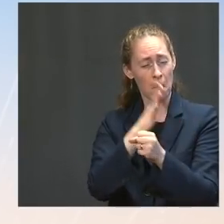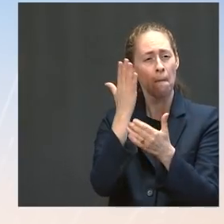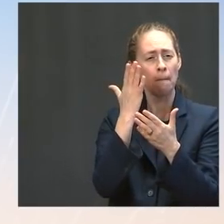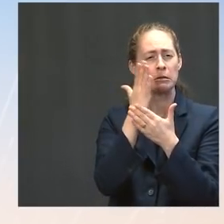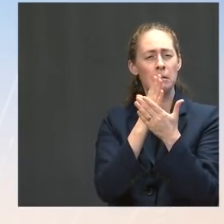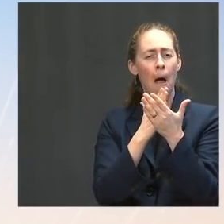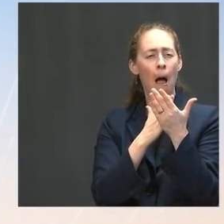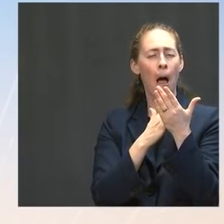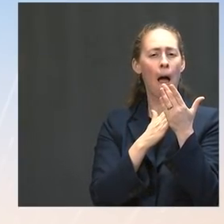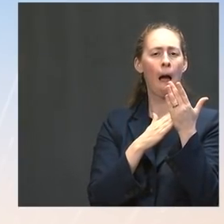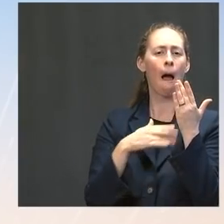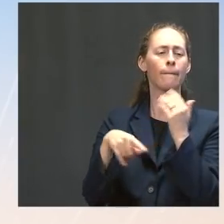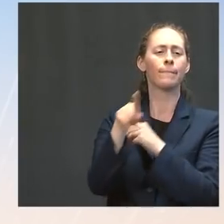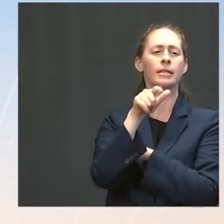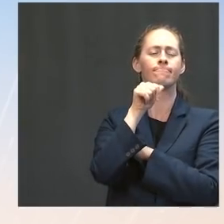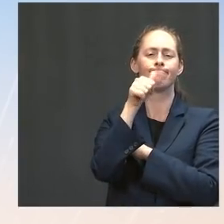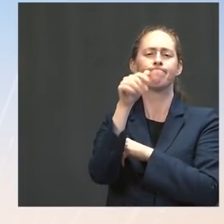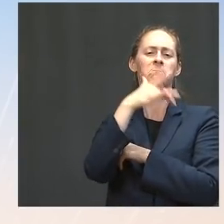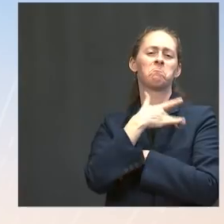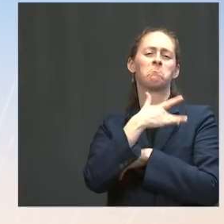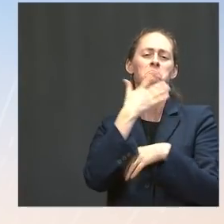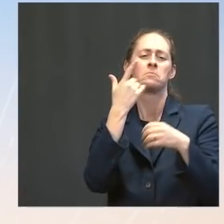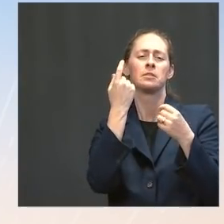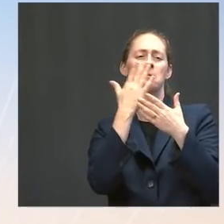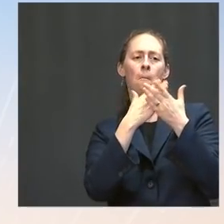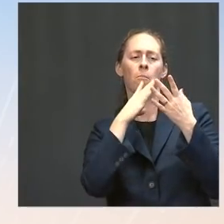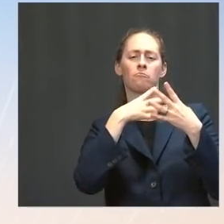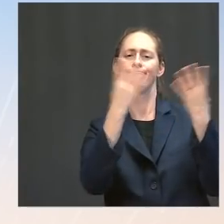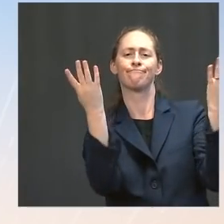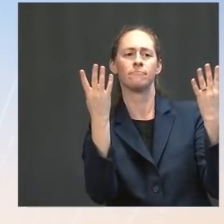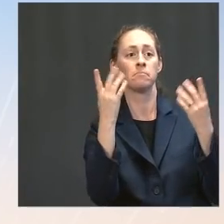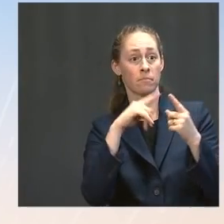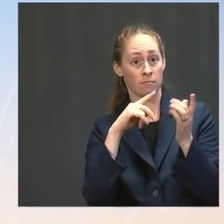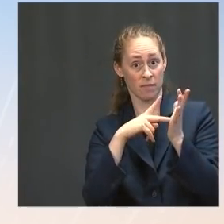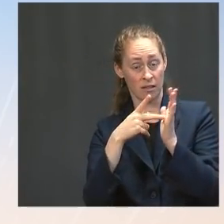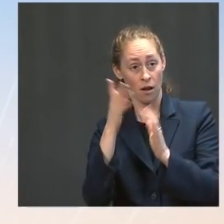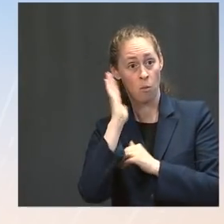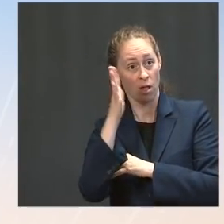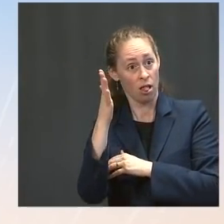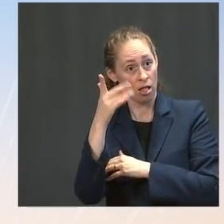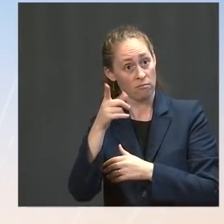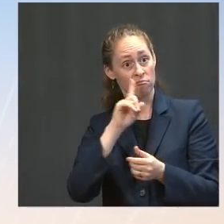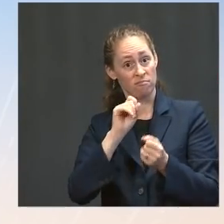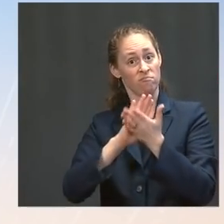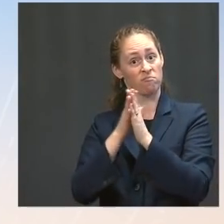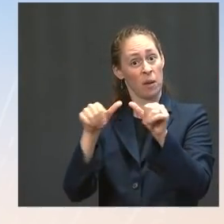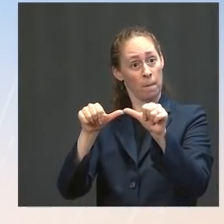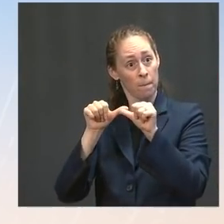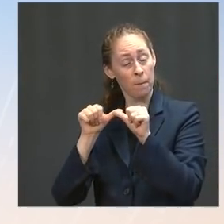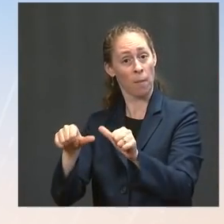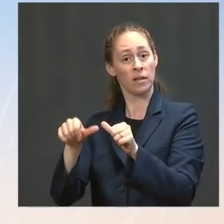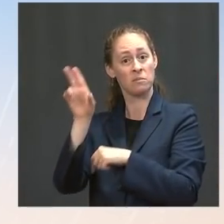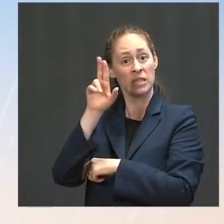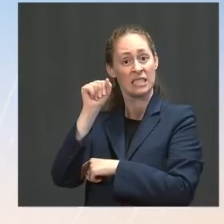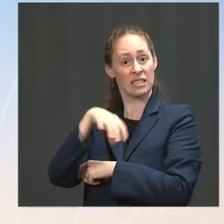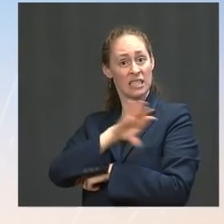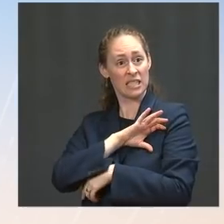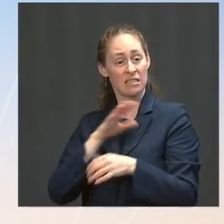get as many people evacuated as we can. And just one more quick one. You guys have been very clear in stating these numbers are Americans that want to